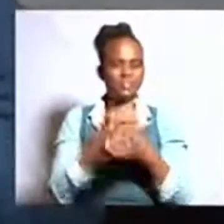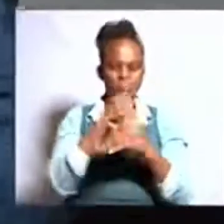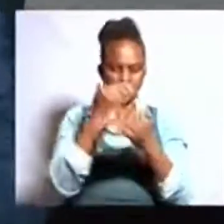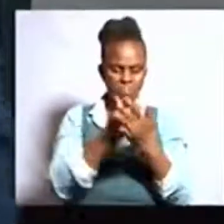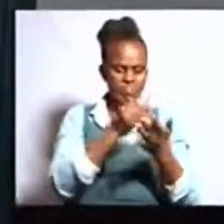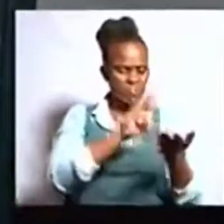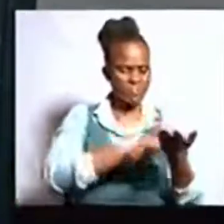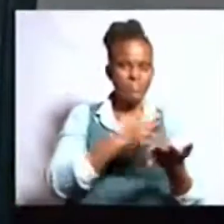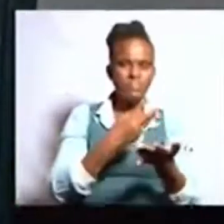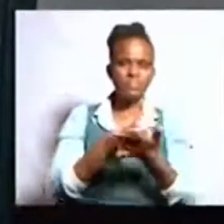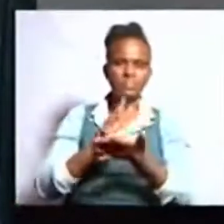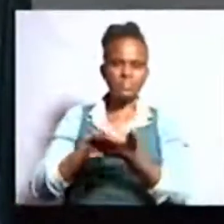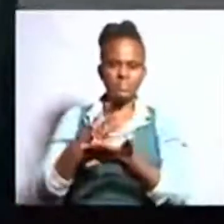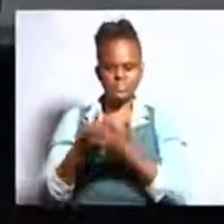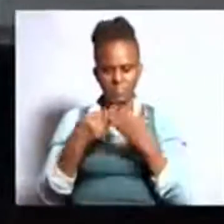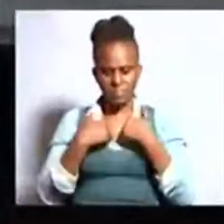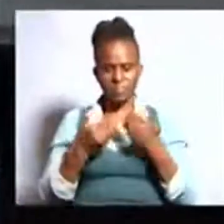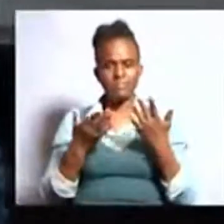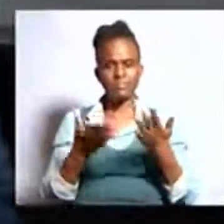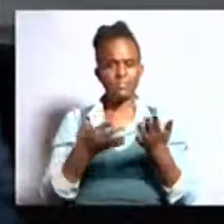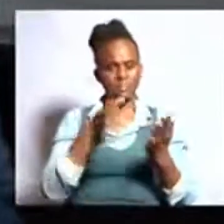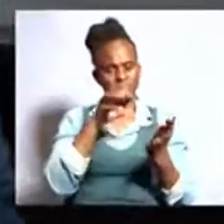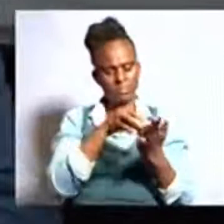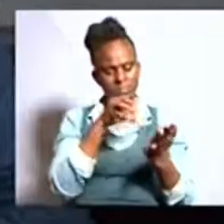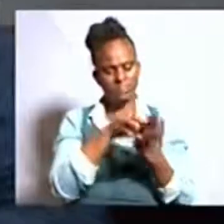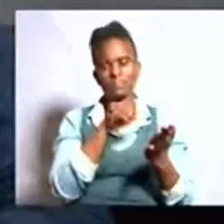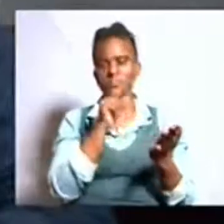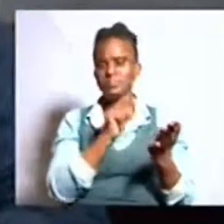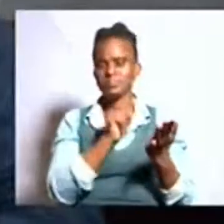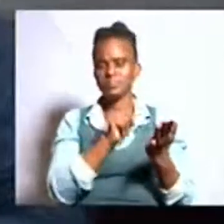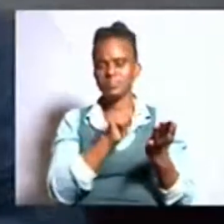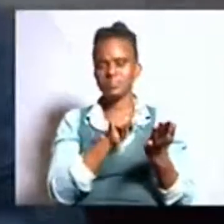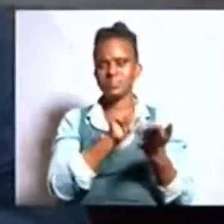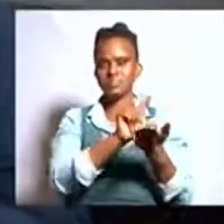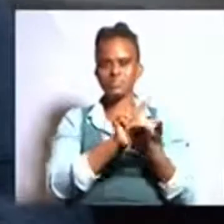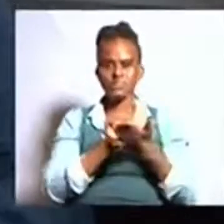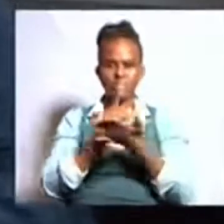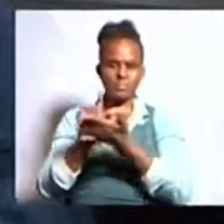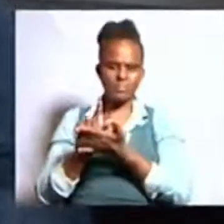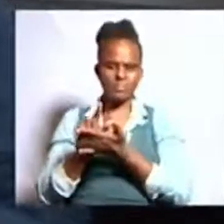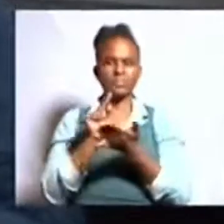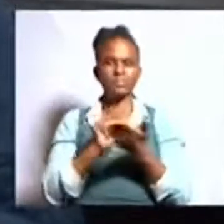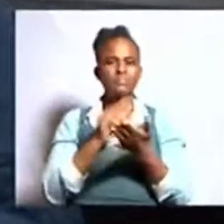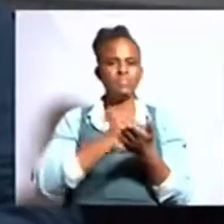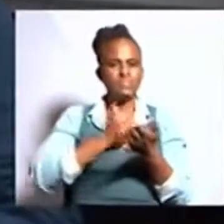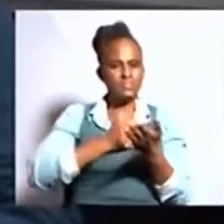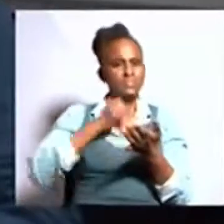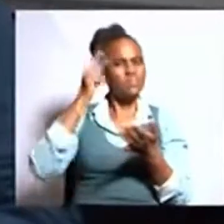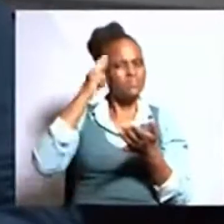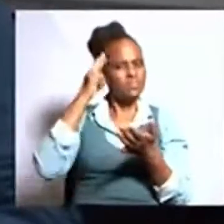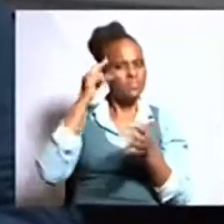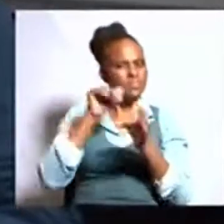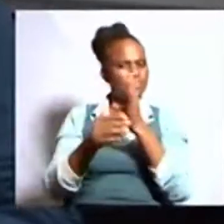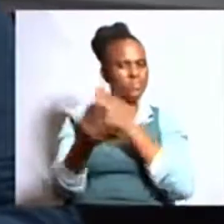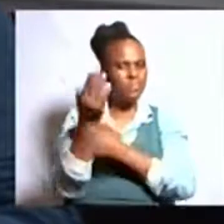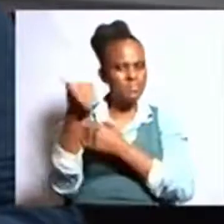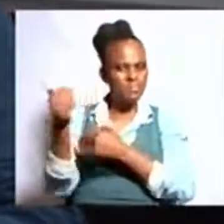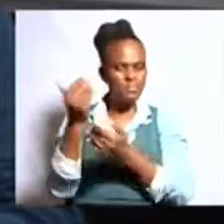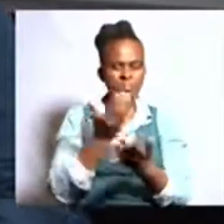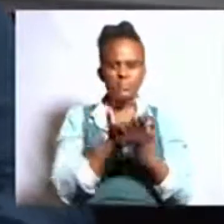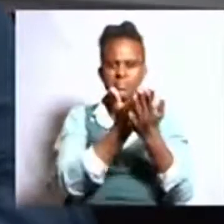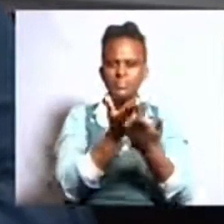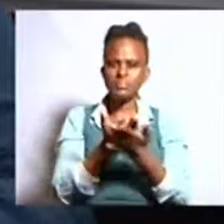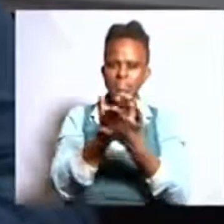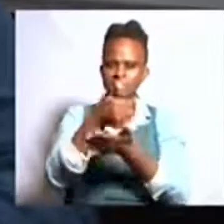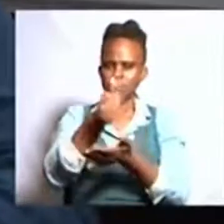witnesses who have been here over this issue of these loans. I remember in the morning when you were making a submission, you were